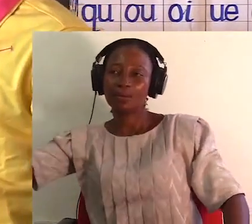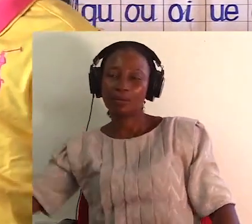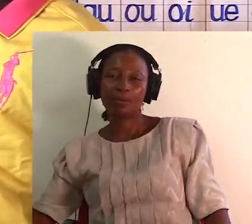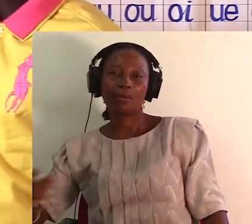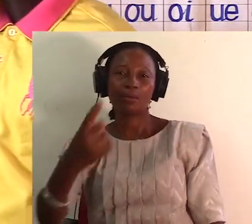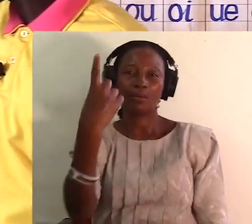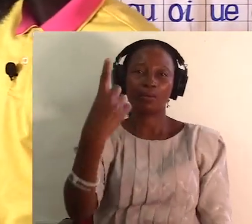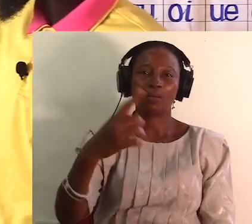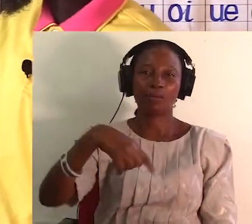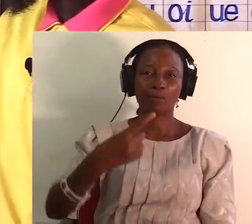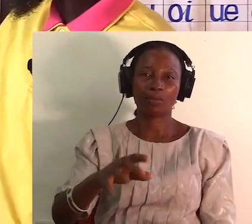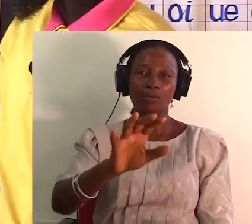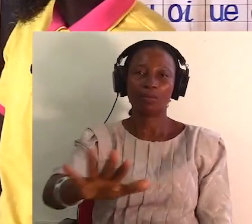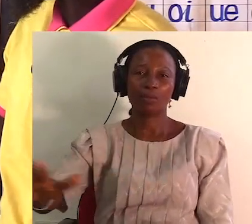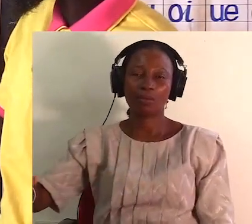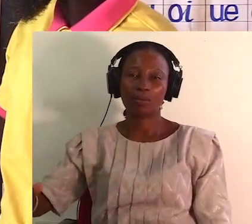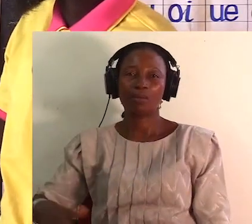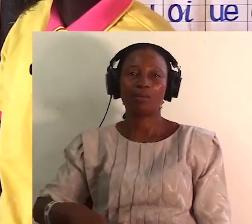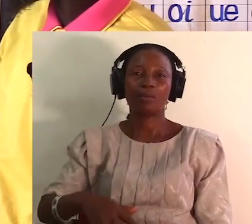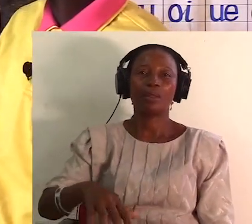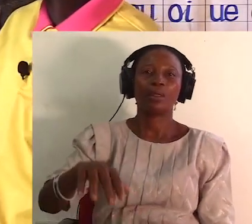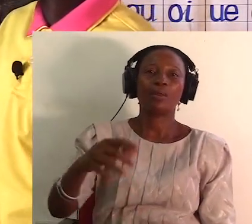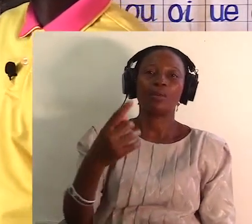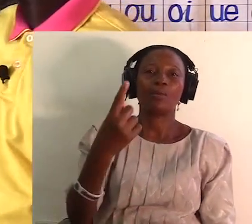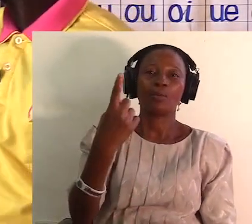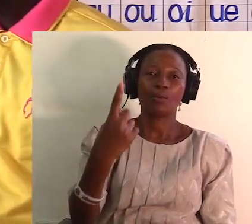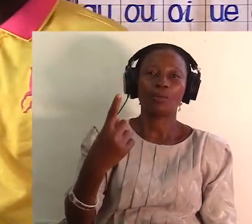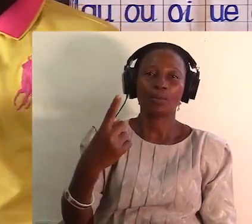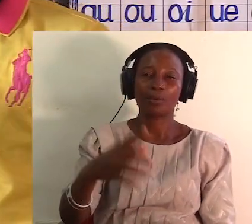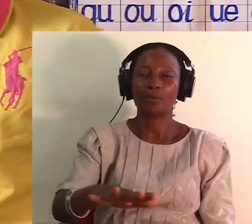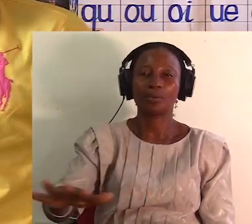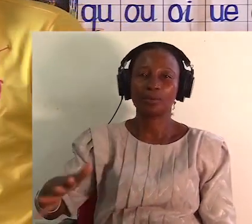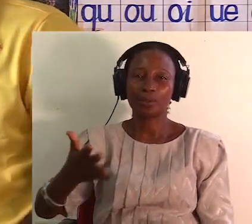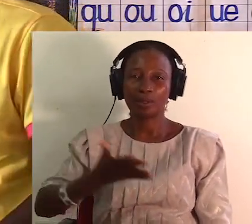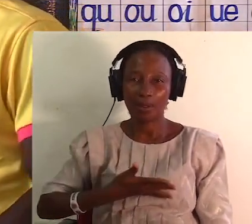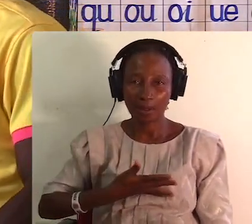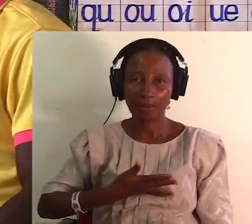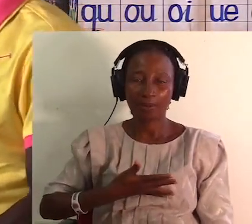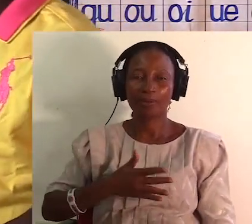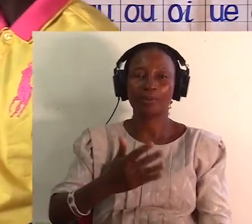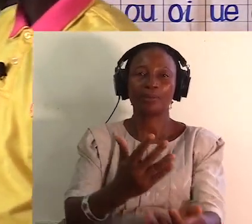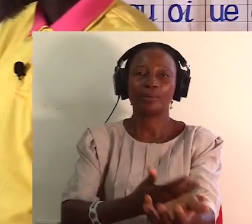One of the children has an inflatable fish.